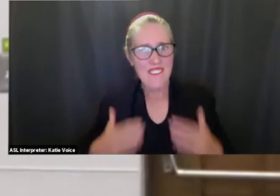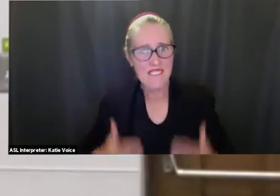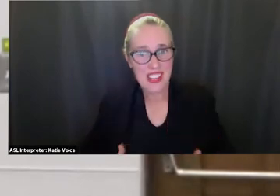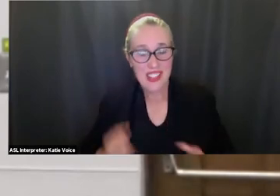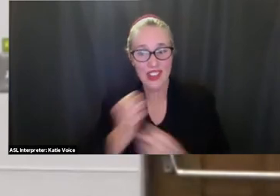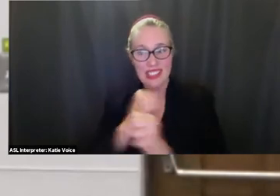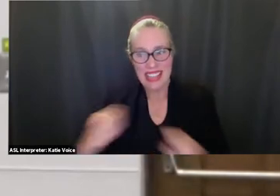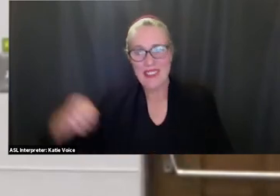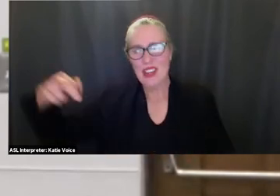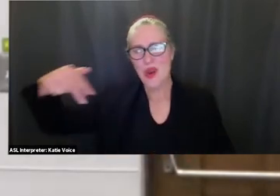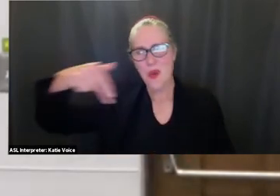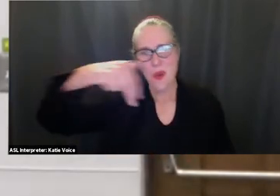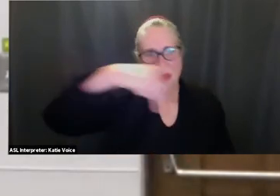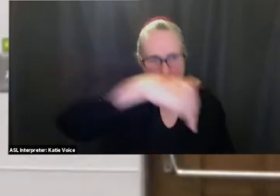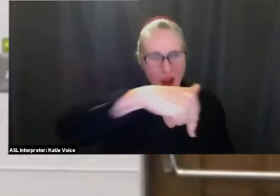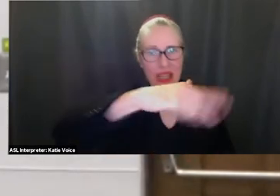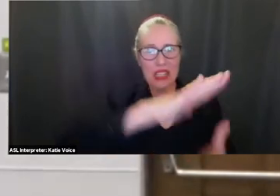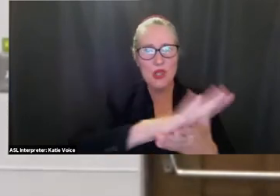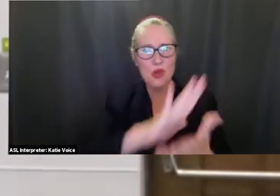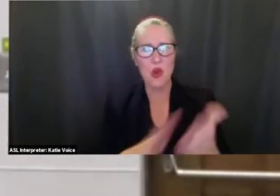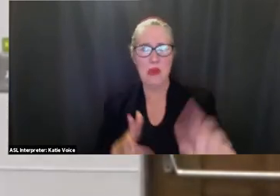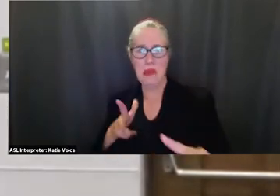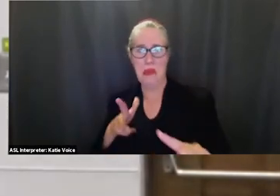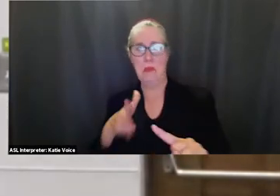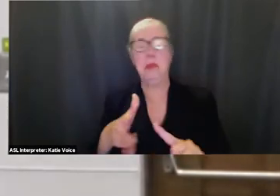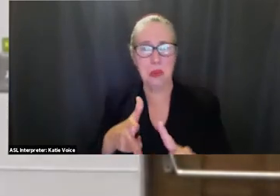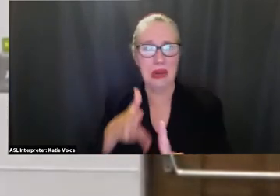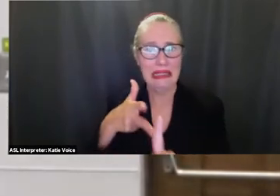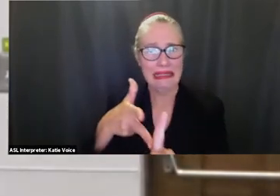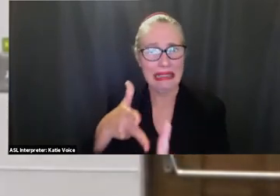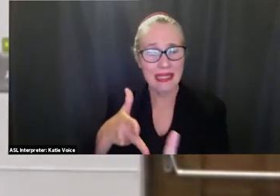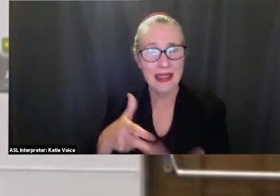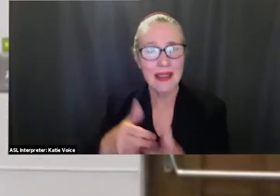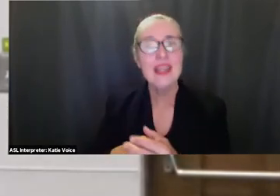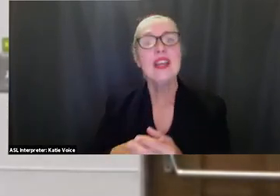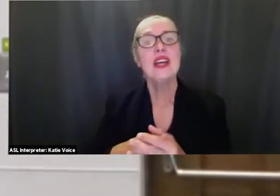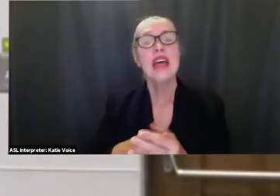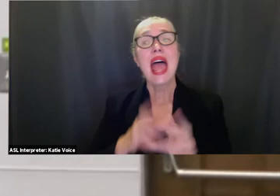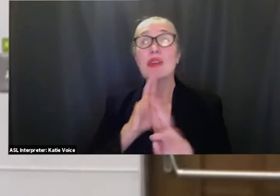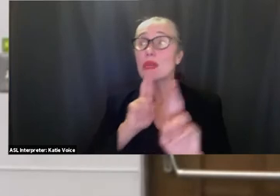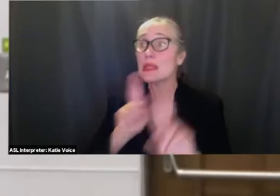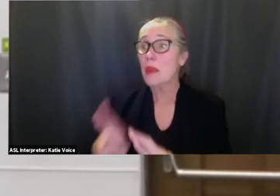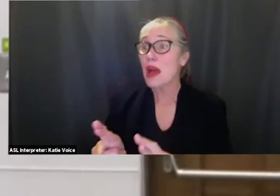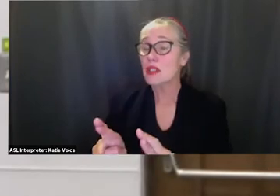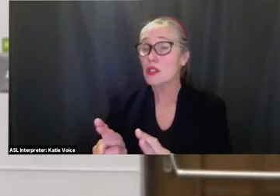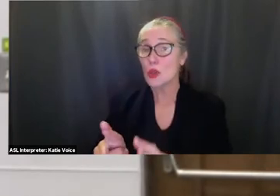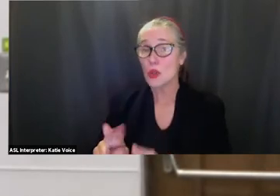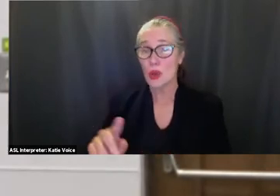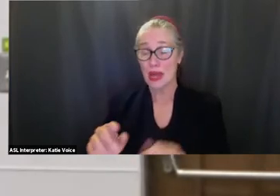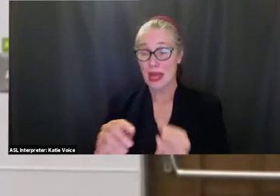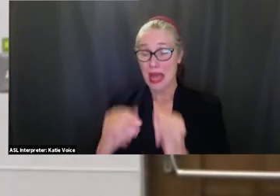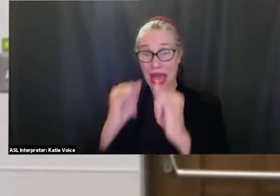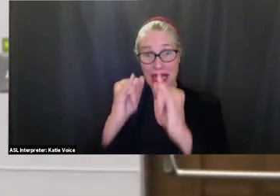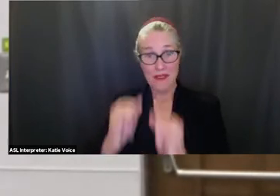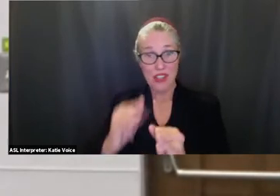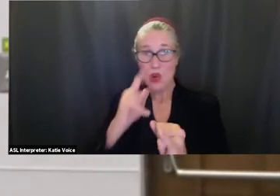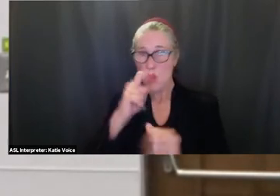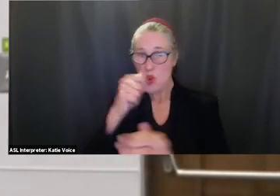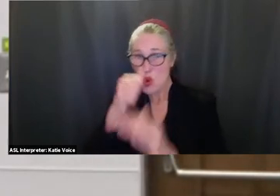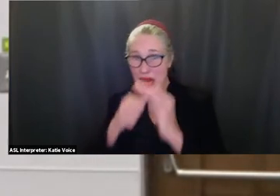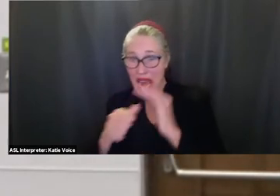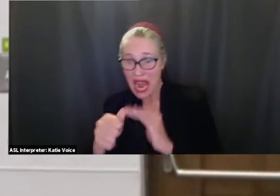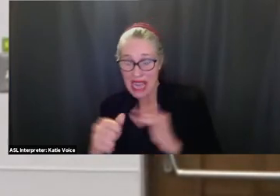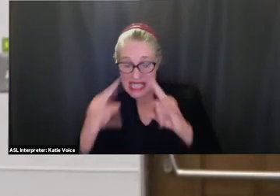to school another example is responding to report a report of an individual camping in the bushes on